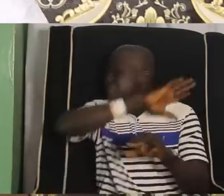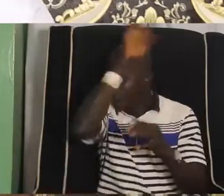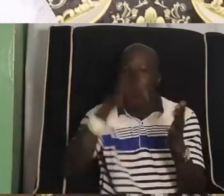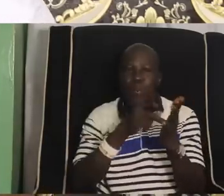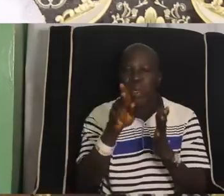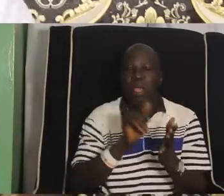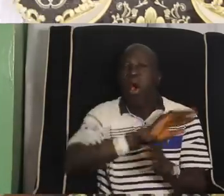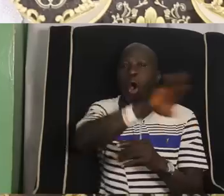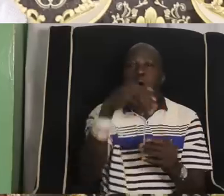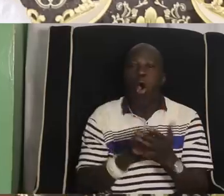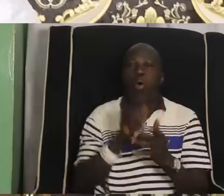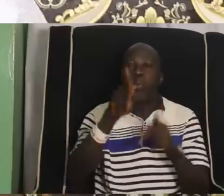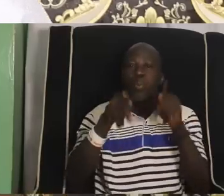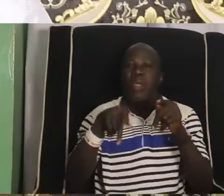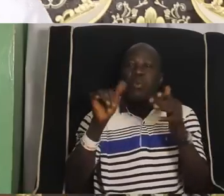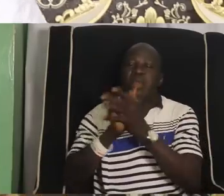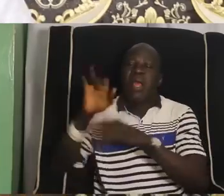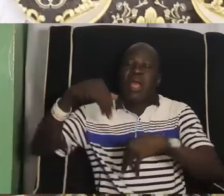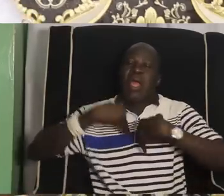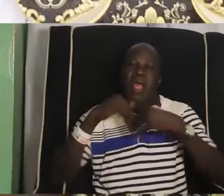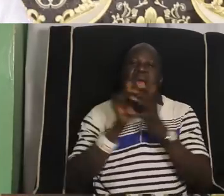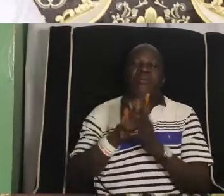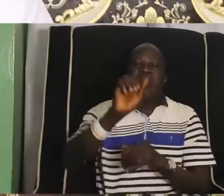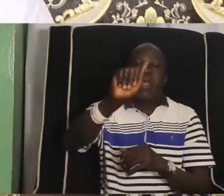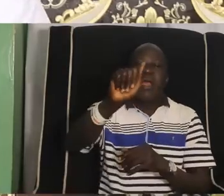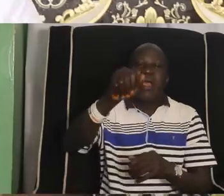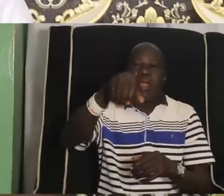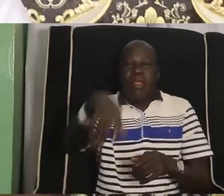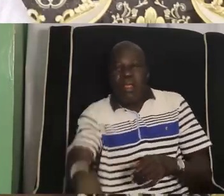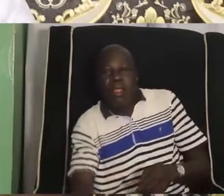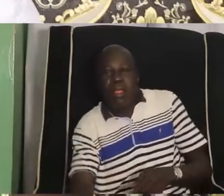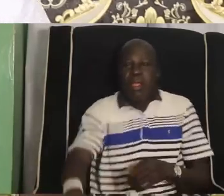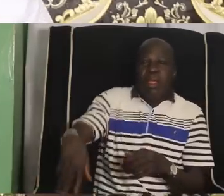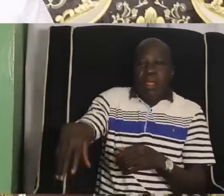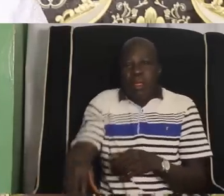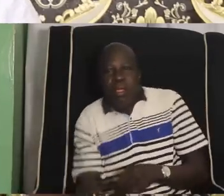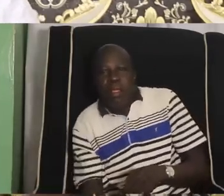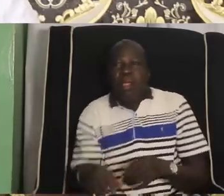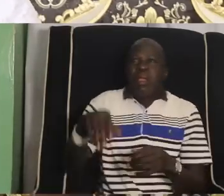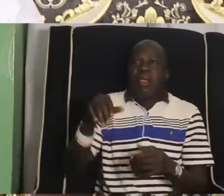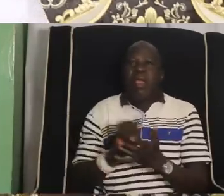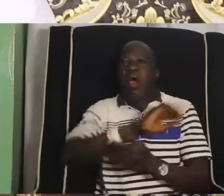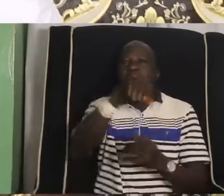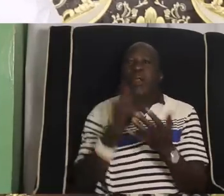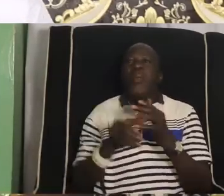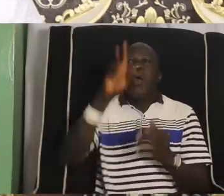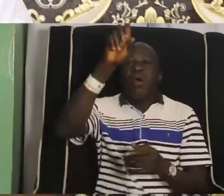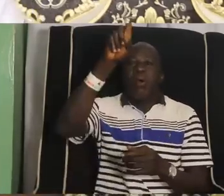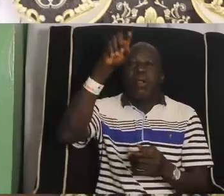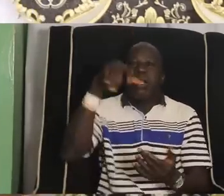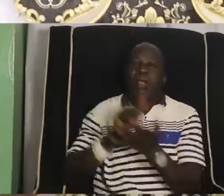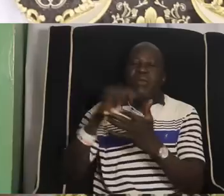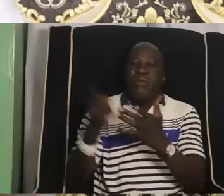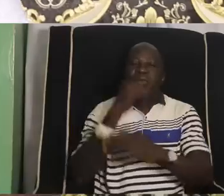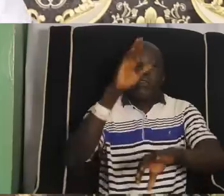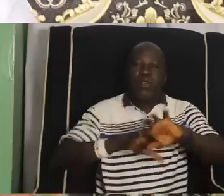Abi awon to ba nilo artificial leg. All people that need artificial leg. Eh we say. Yeah. Awon Olorun ba ko pe. The 400